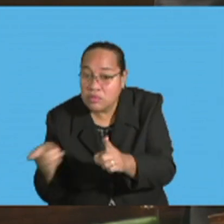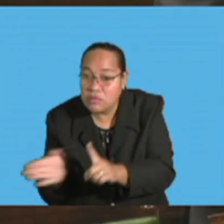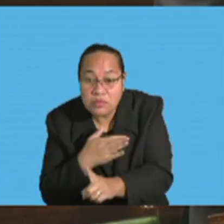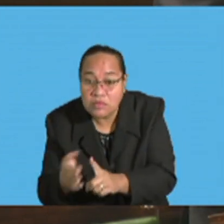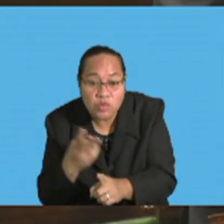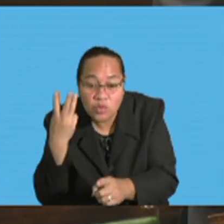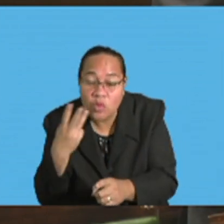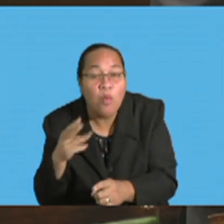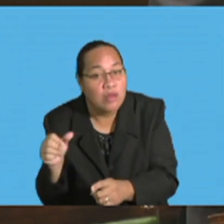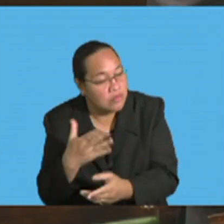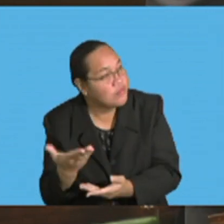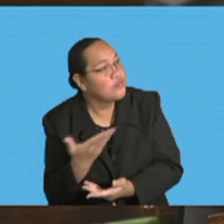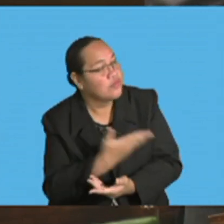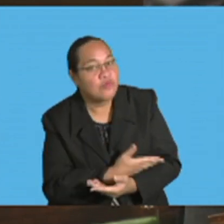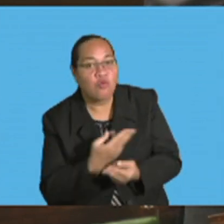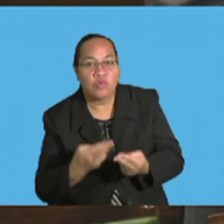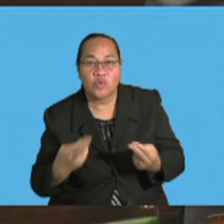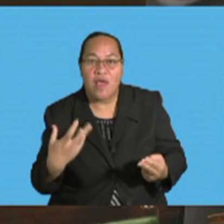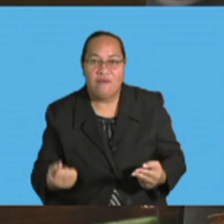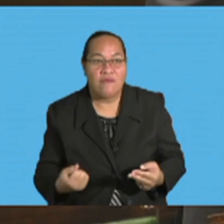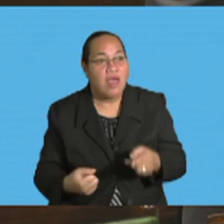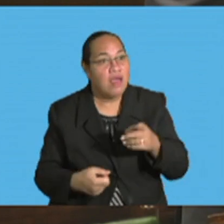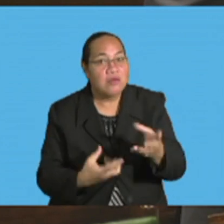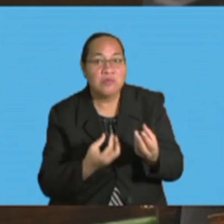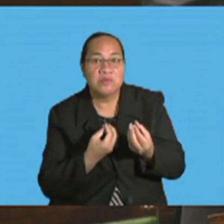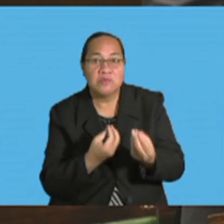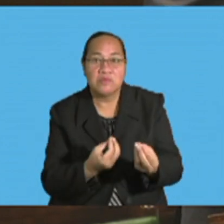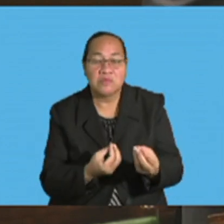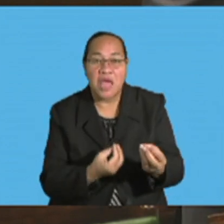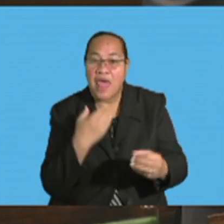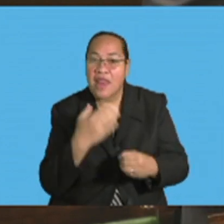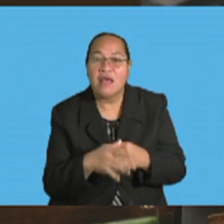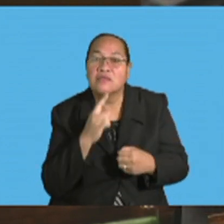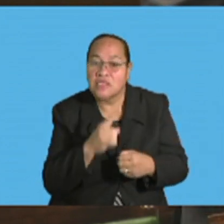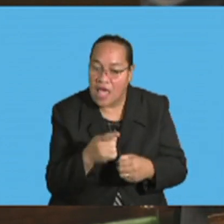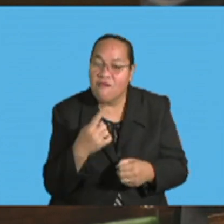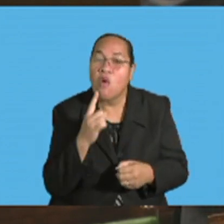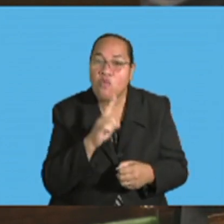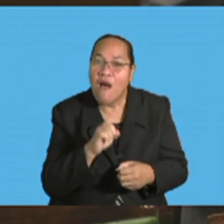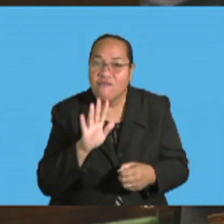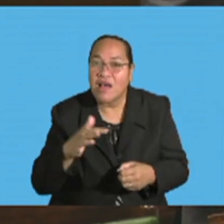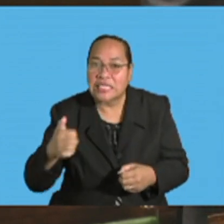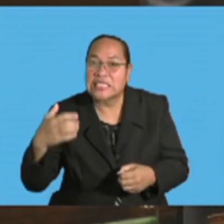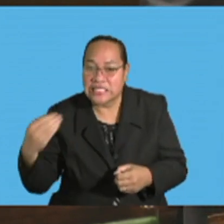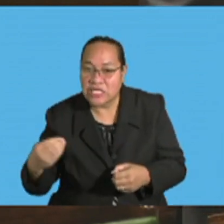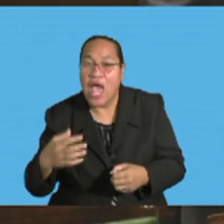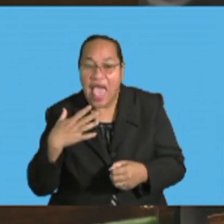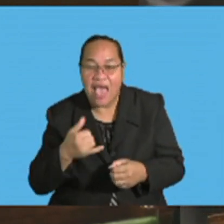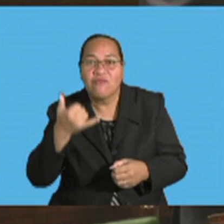violence. He didn't mention number 1560, the helpline available to all women